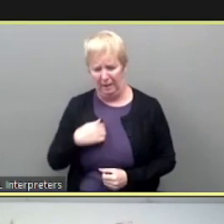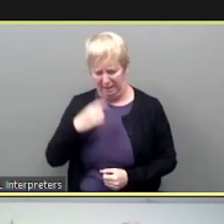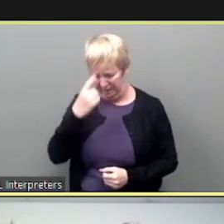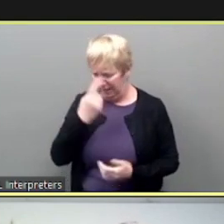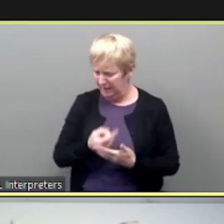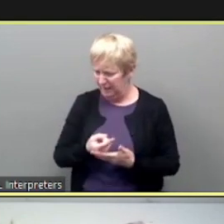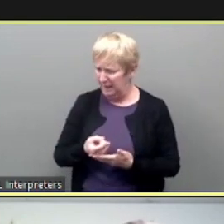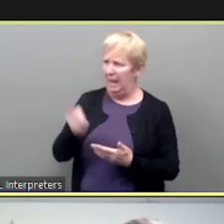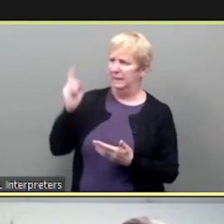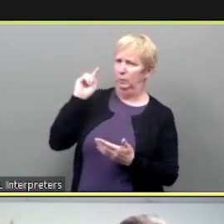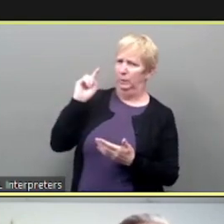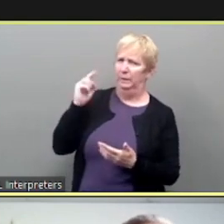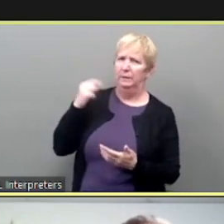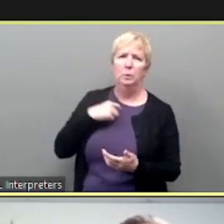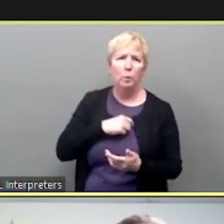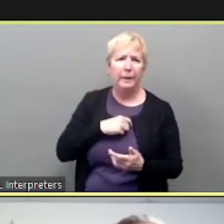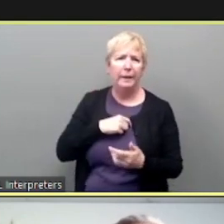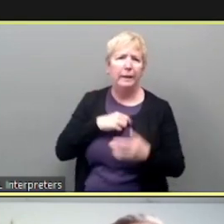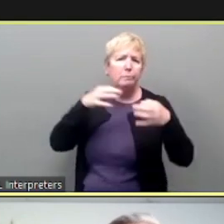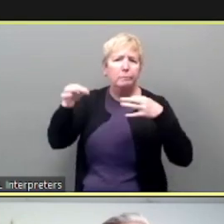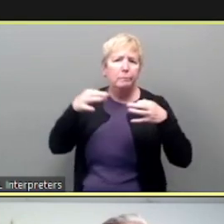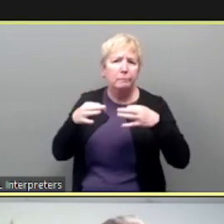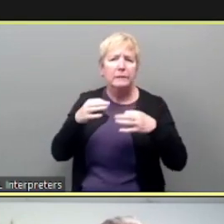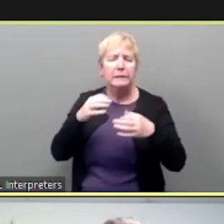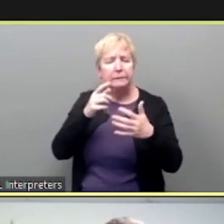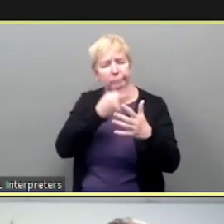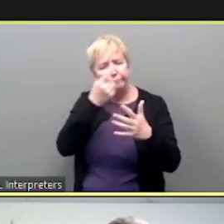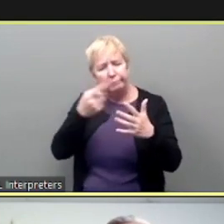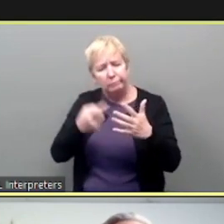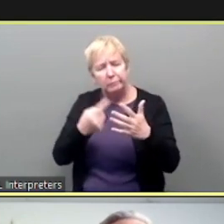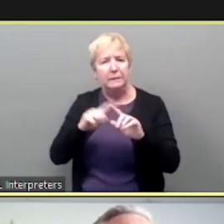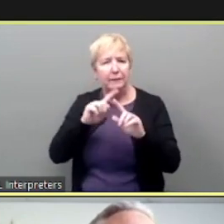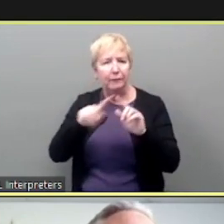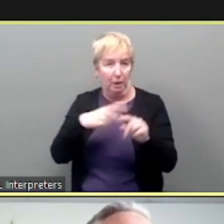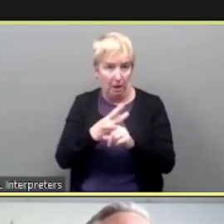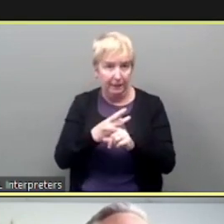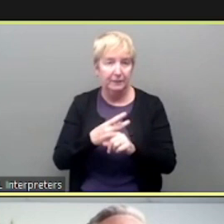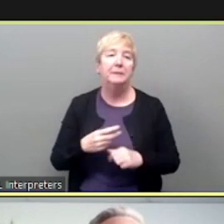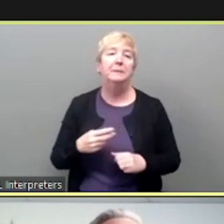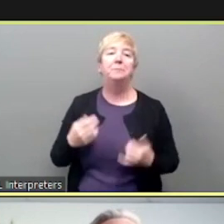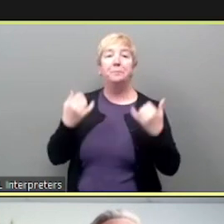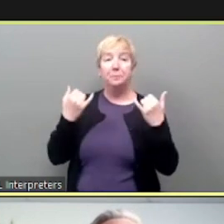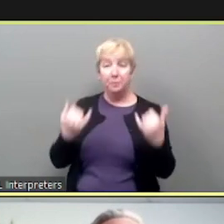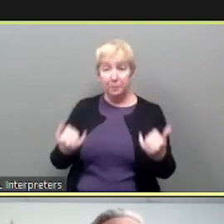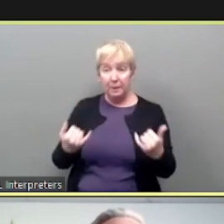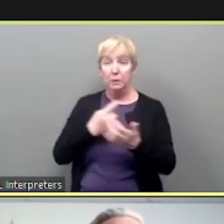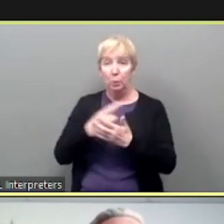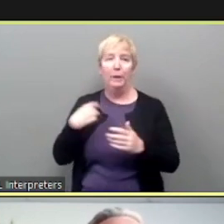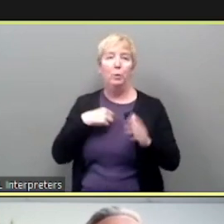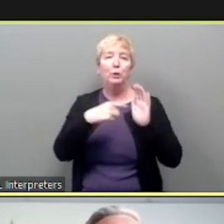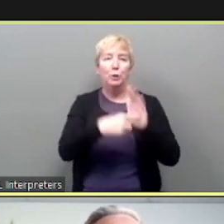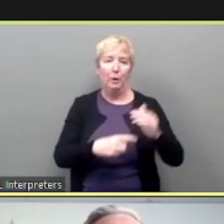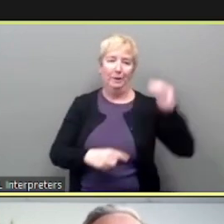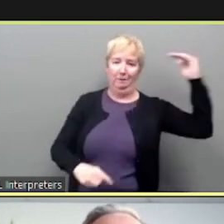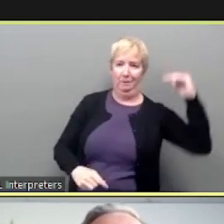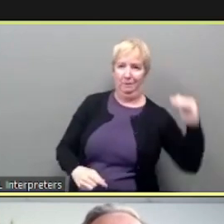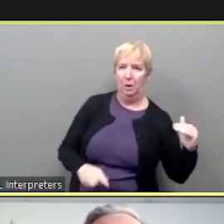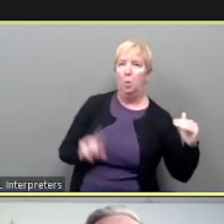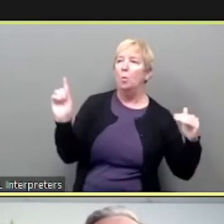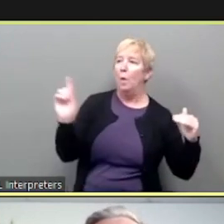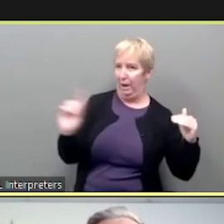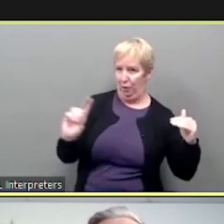last week we showed you what the different types of healthcare workers were. This week we're showing you where they're all going to go. We do have some